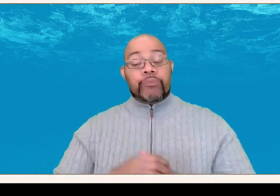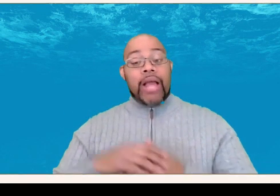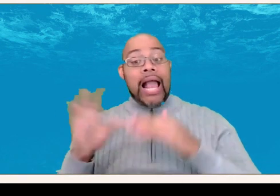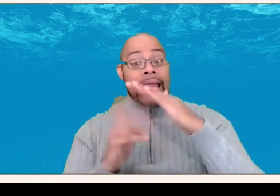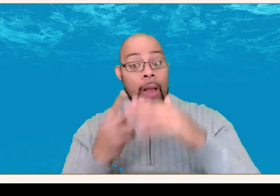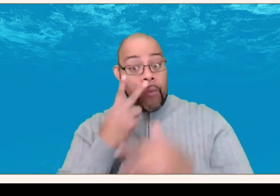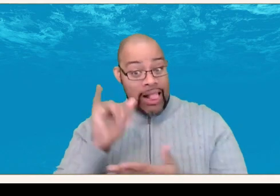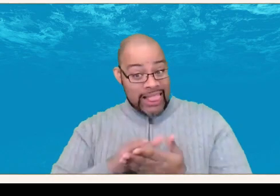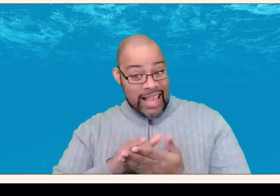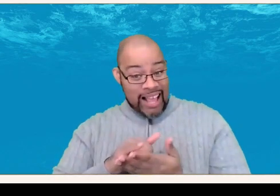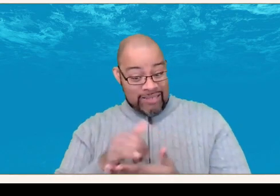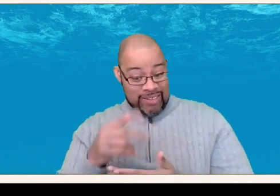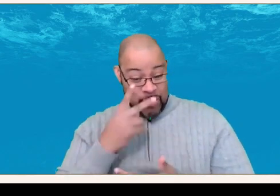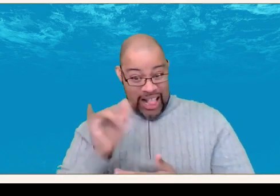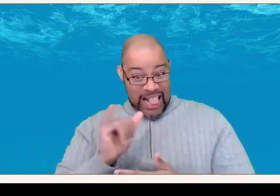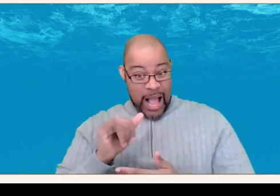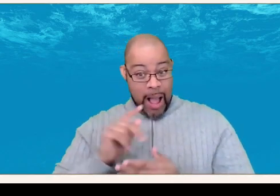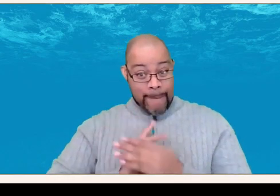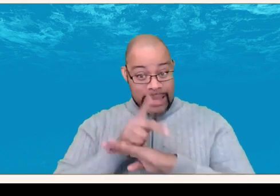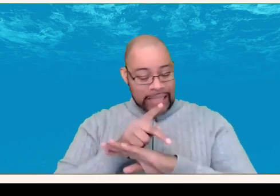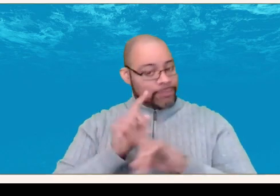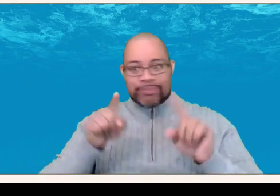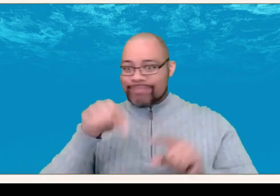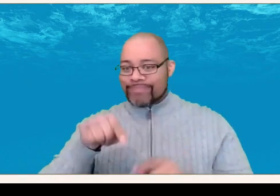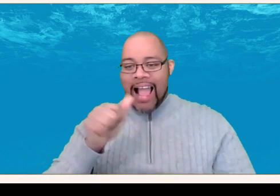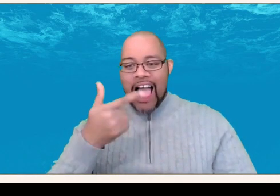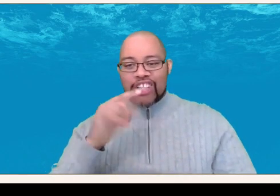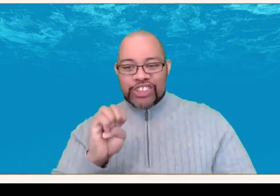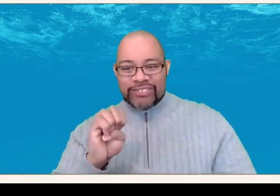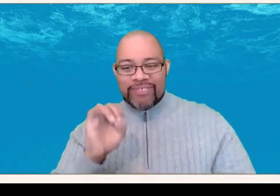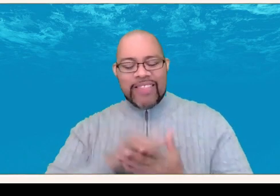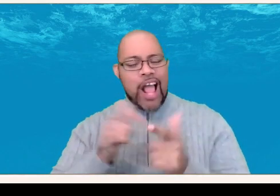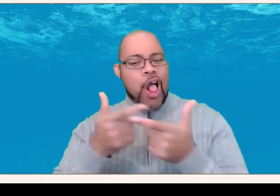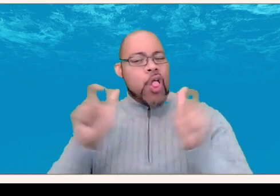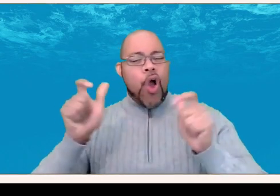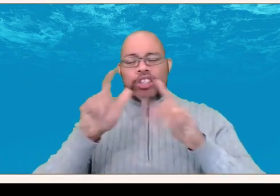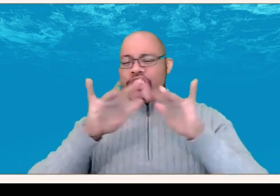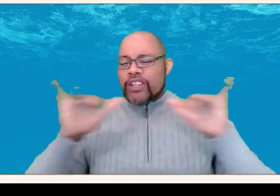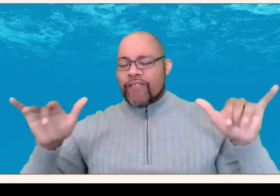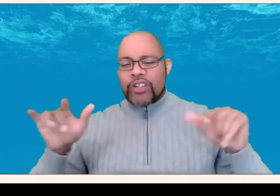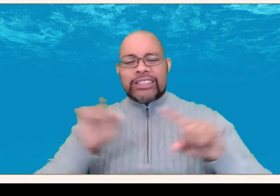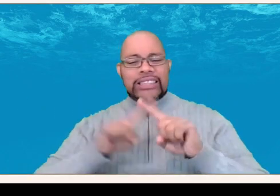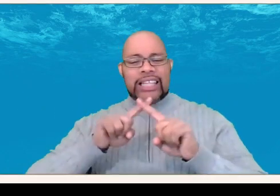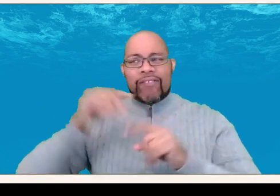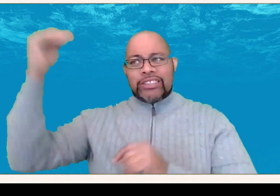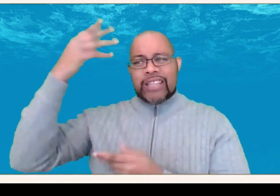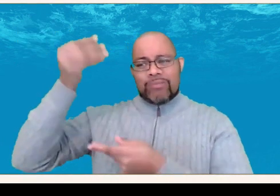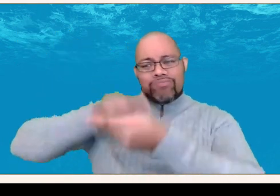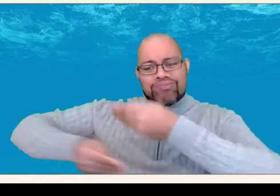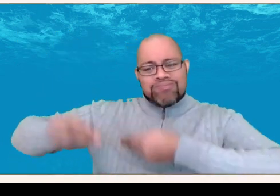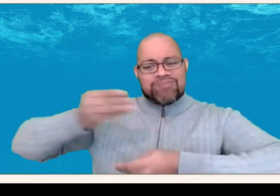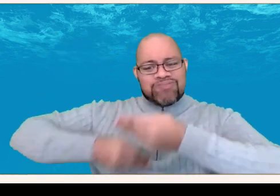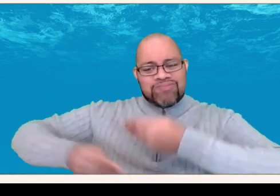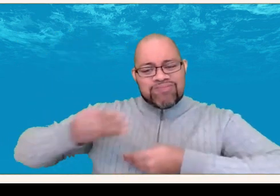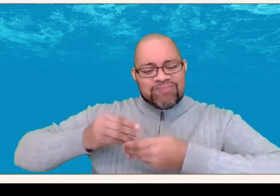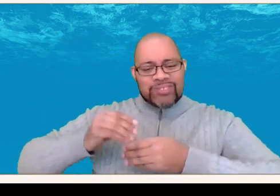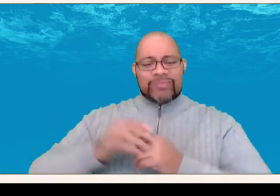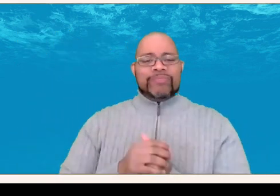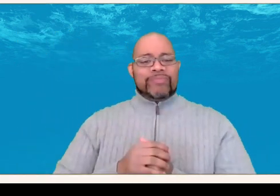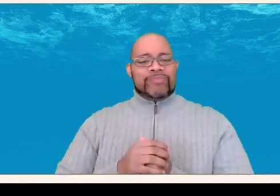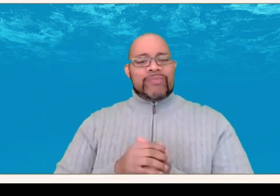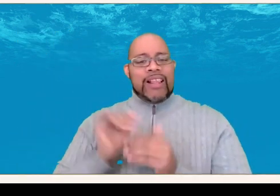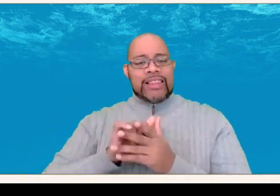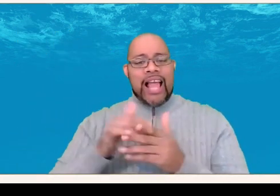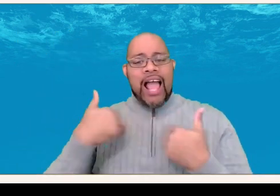Kelp, even though they look like plants, are a type of algae. And algae represent a large and diverse group of photosynthetic multi-unicellular organisms.